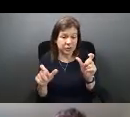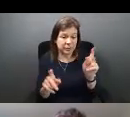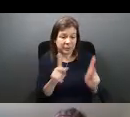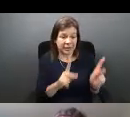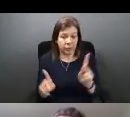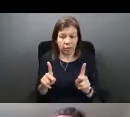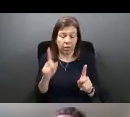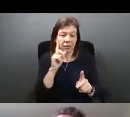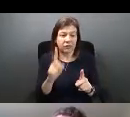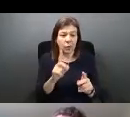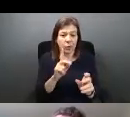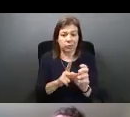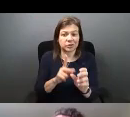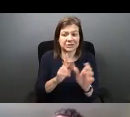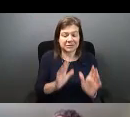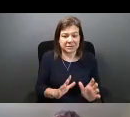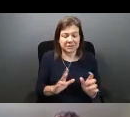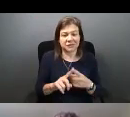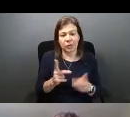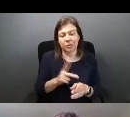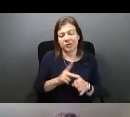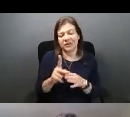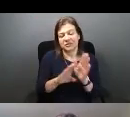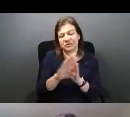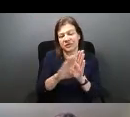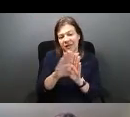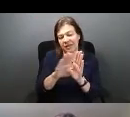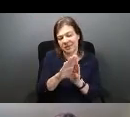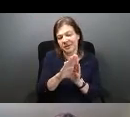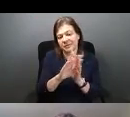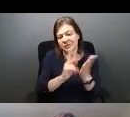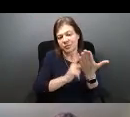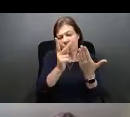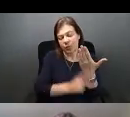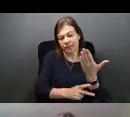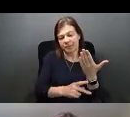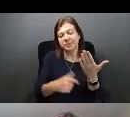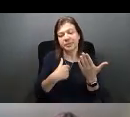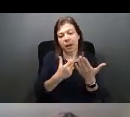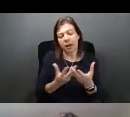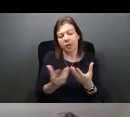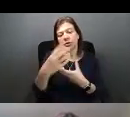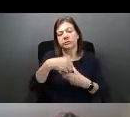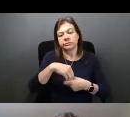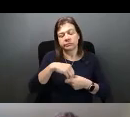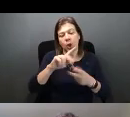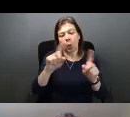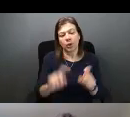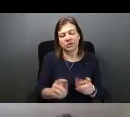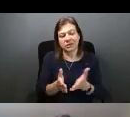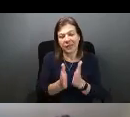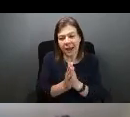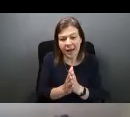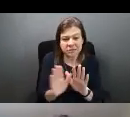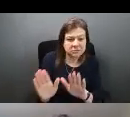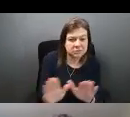for participants for your professional development program, I would include a question that asks them,